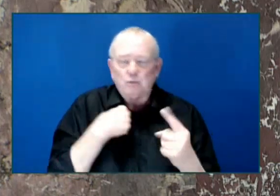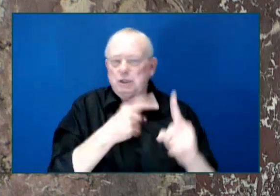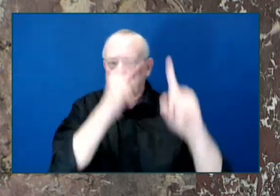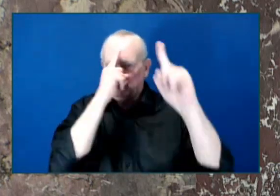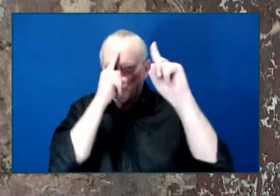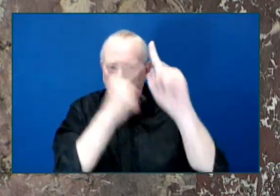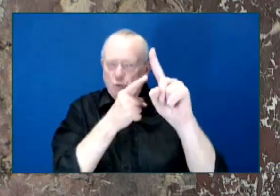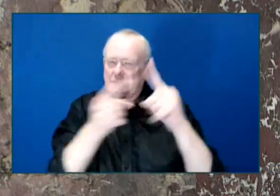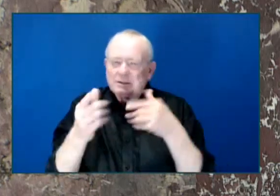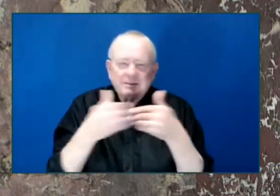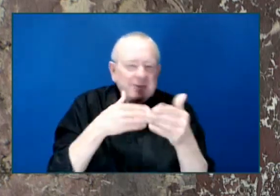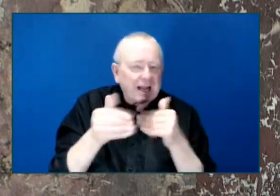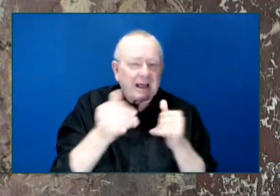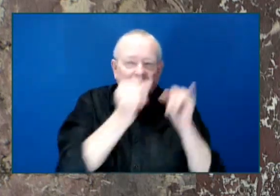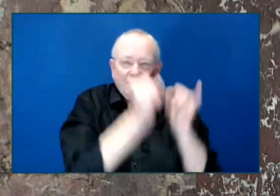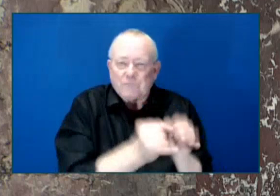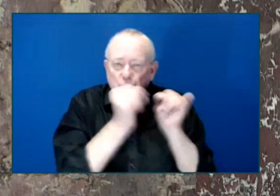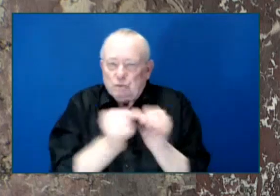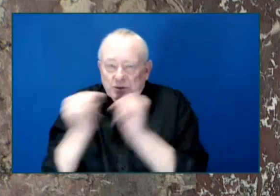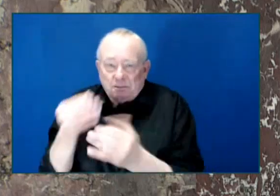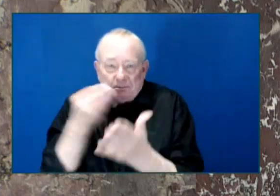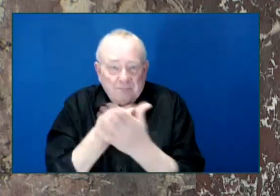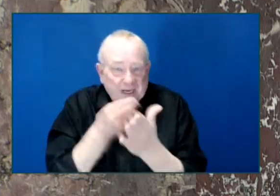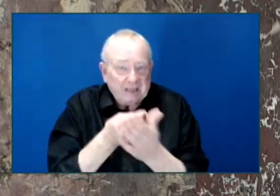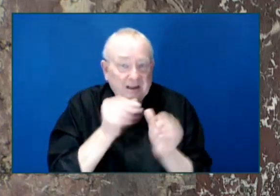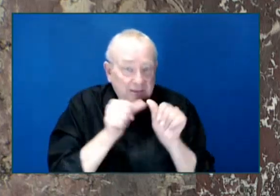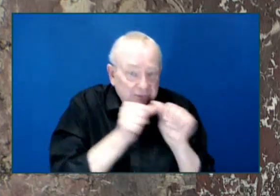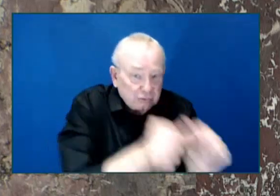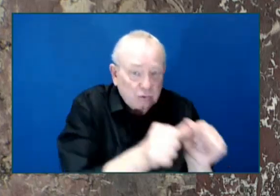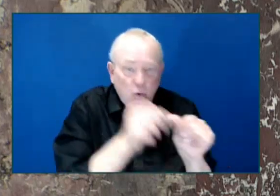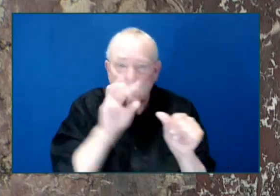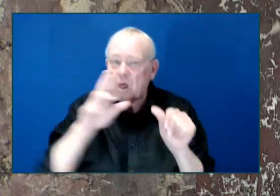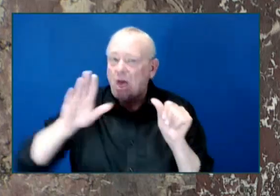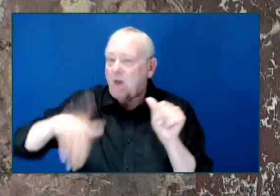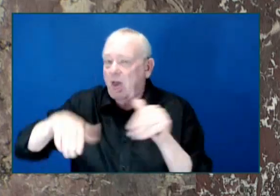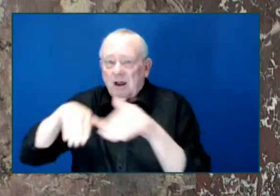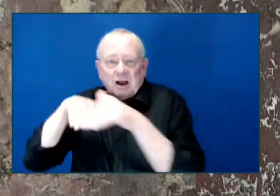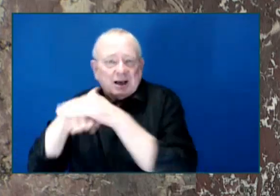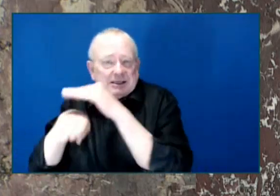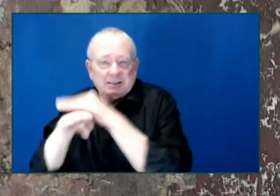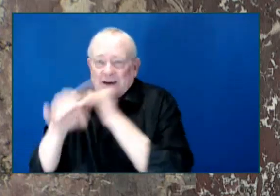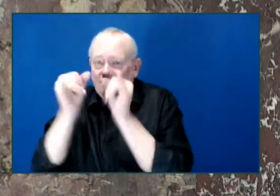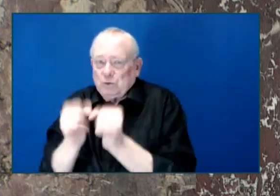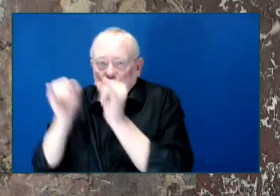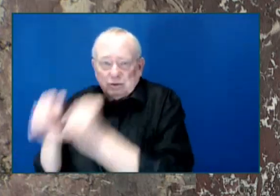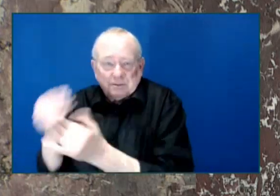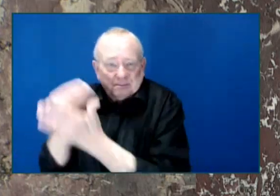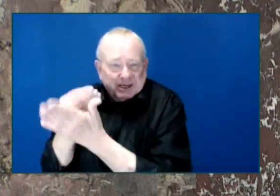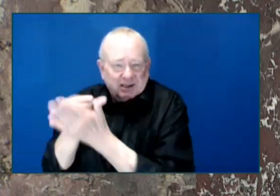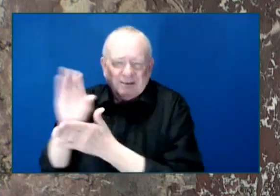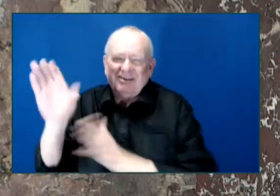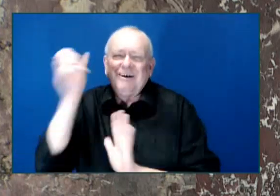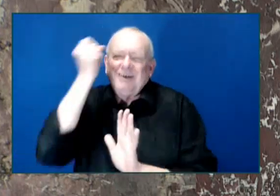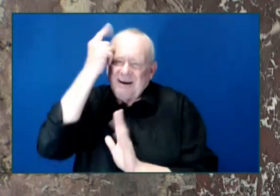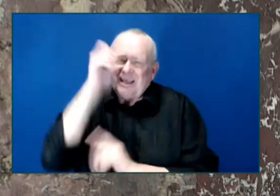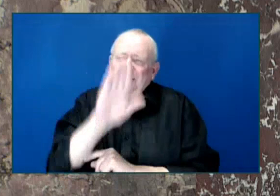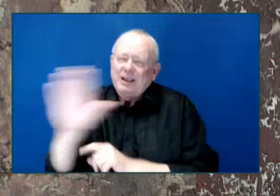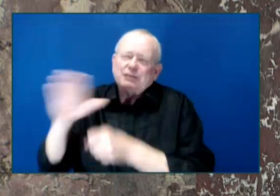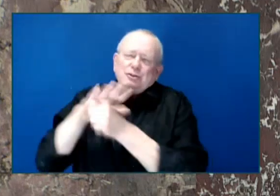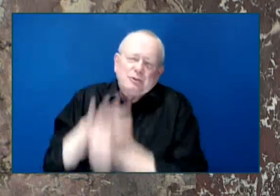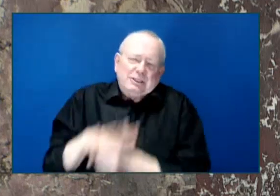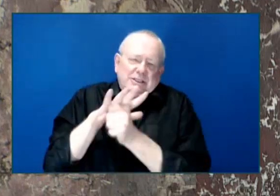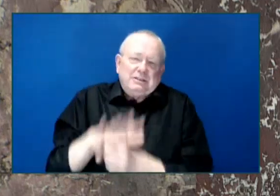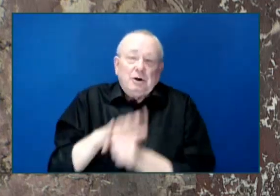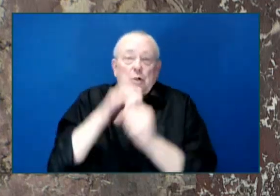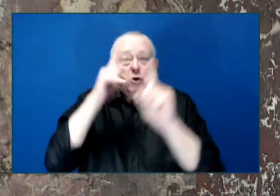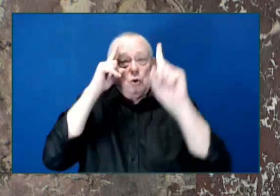that continues. And if you don't have access to that program, we know the stress you're under, and we are working to deliver a model that will deliver care for you